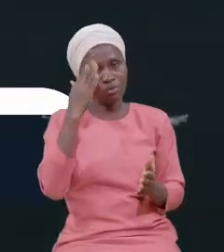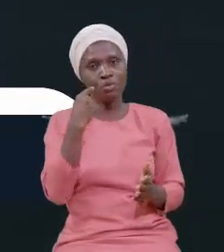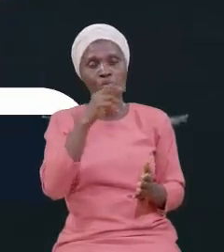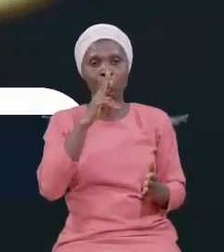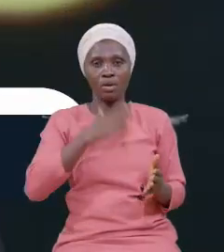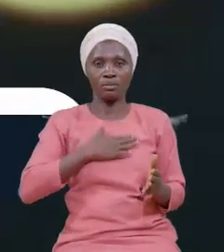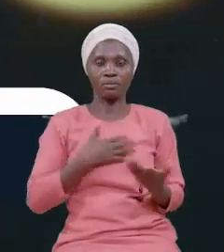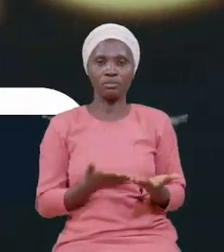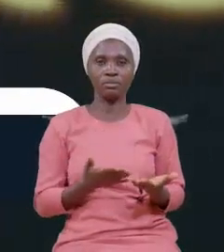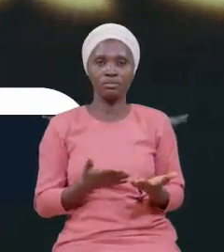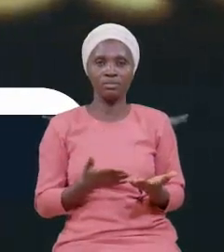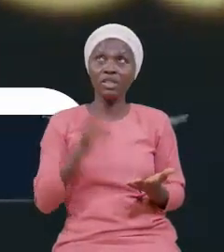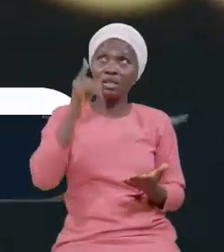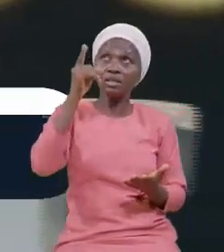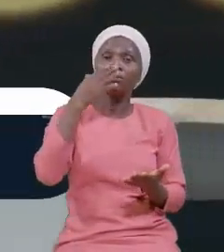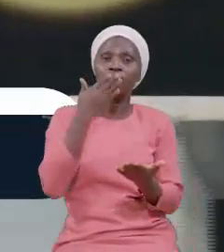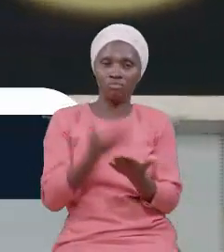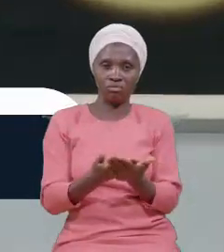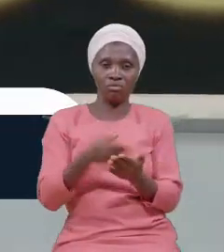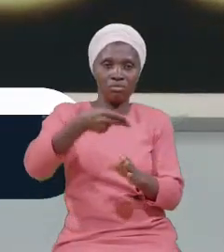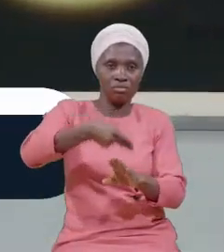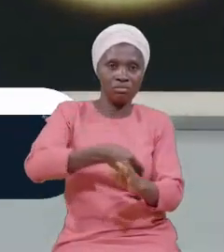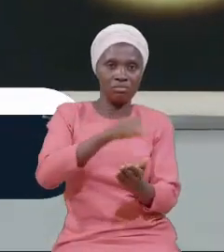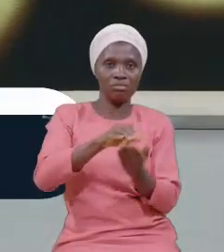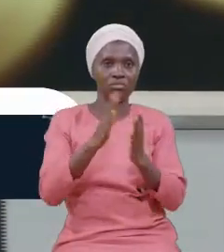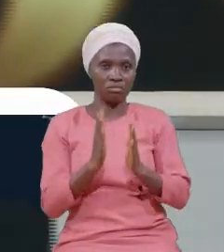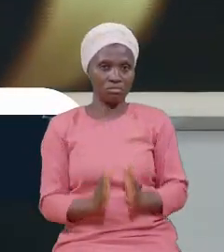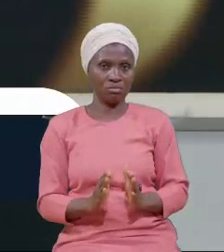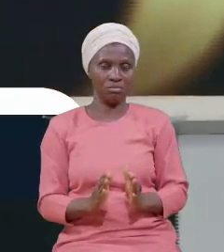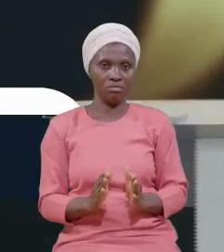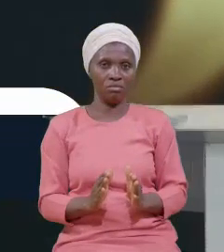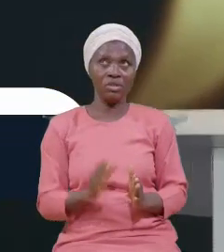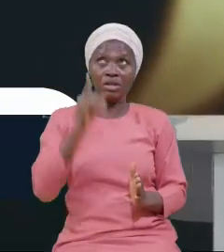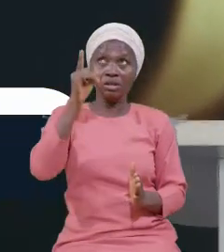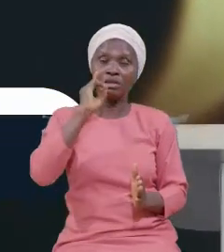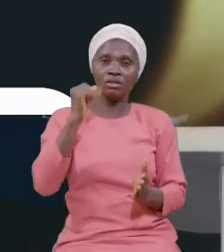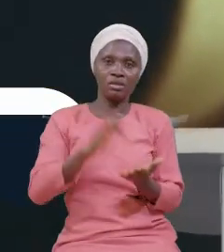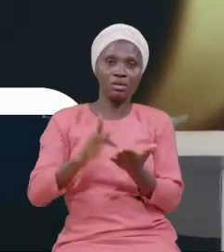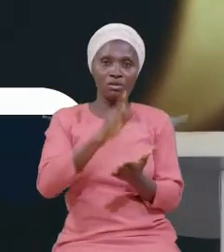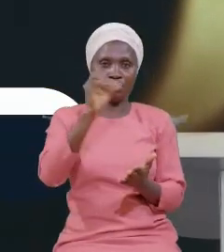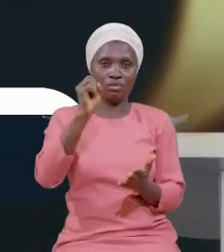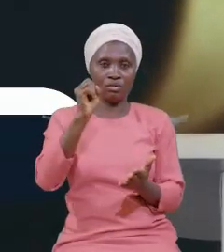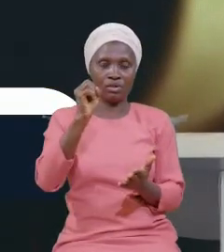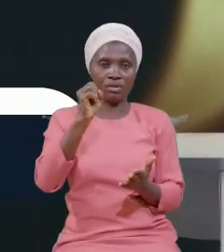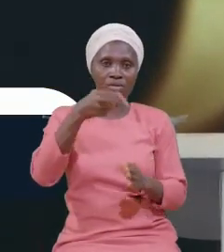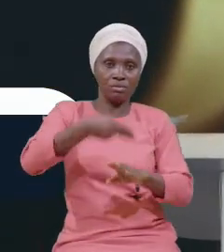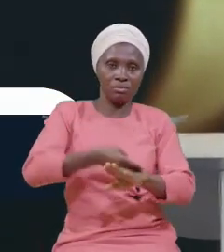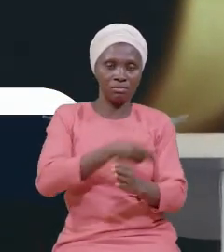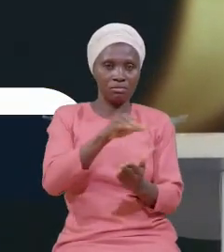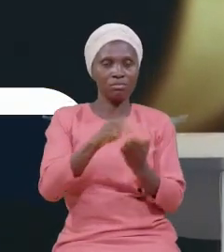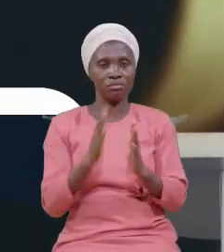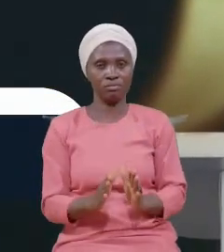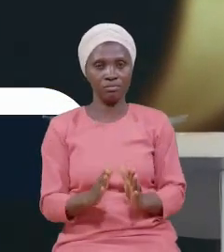shepherd. He is the great shepherd. He is the glorious shepherd. We're told in Hebrews